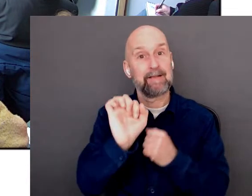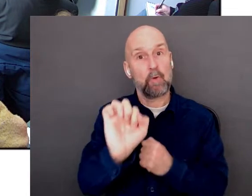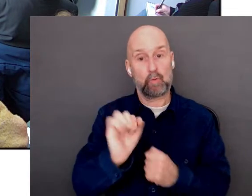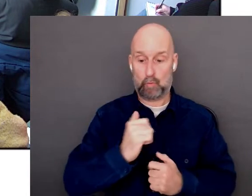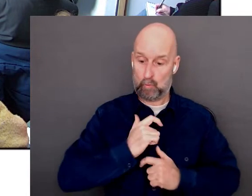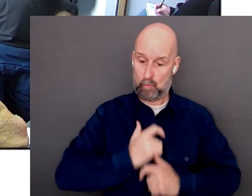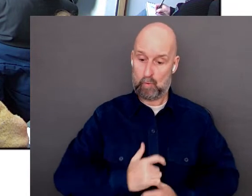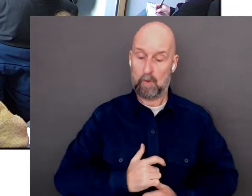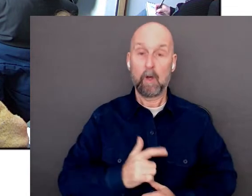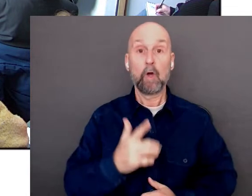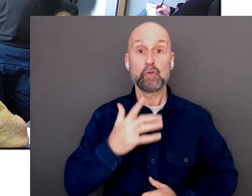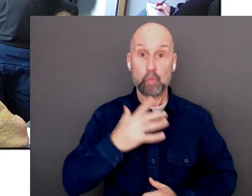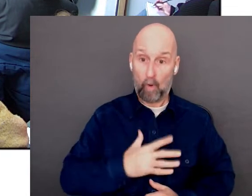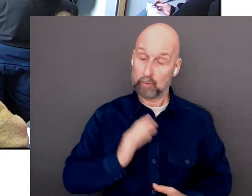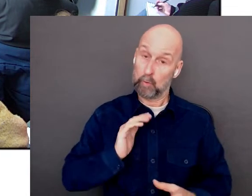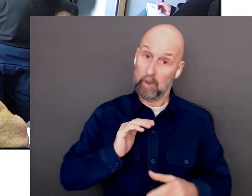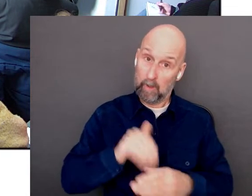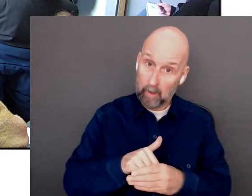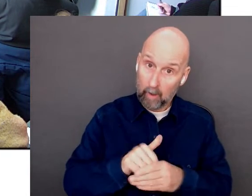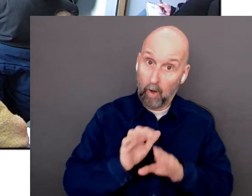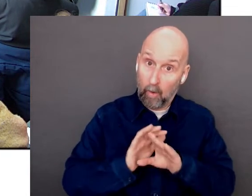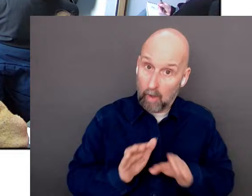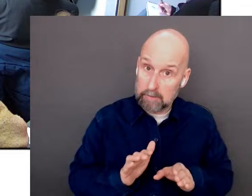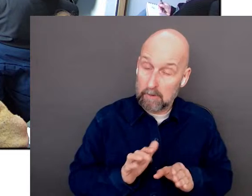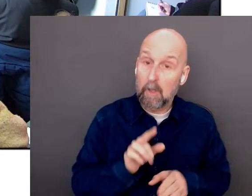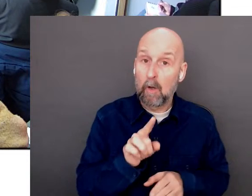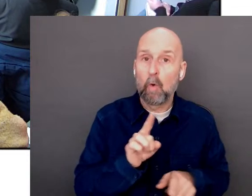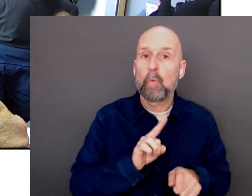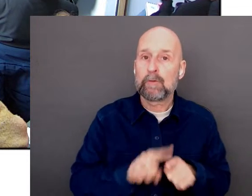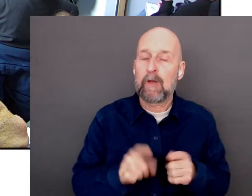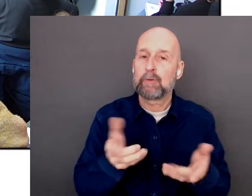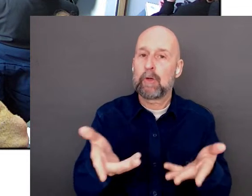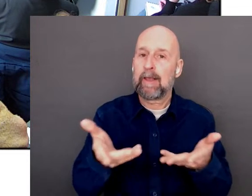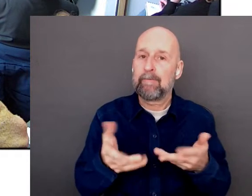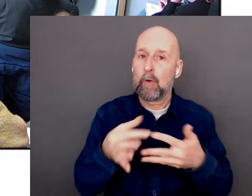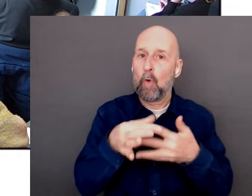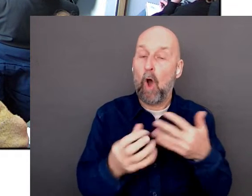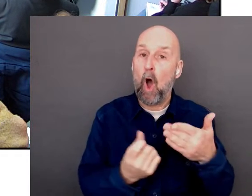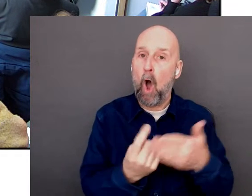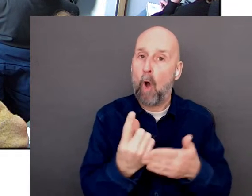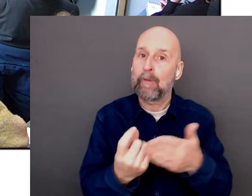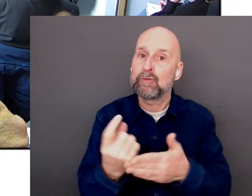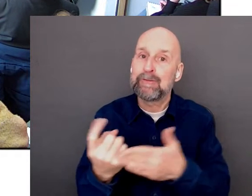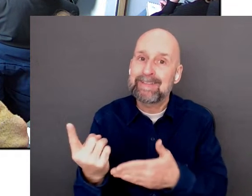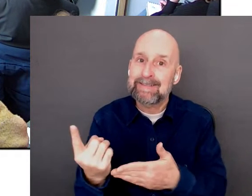willing to interacting, we try to give you the opportunities. But you could also kind of walk through